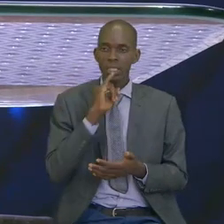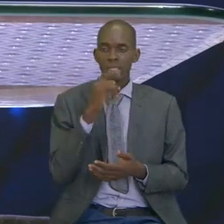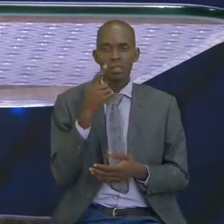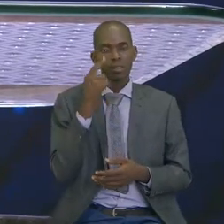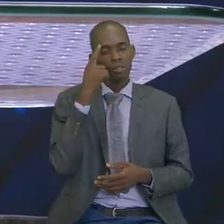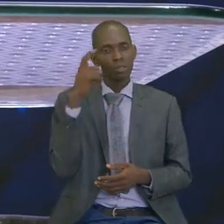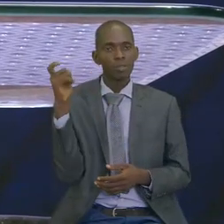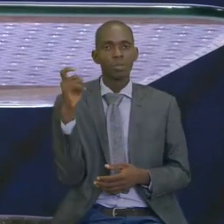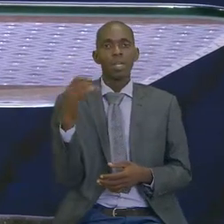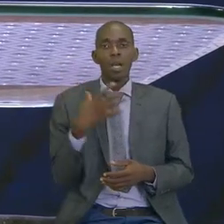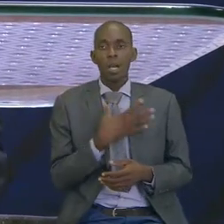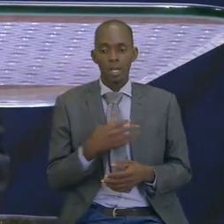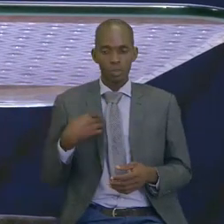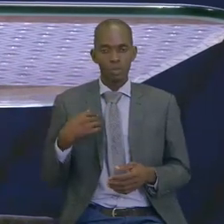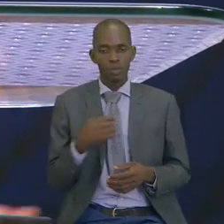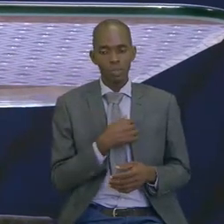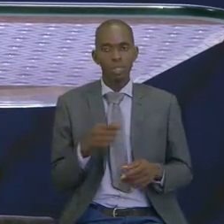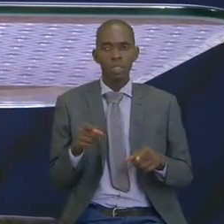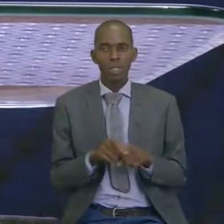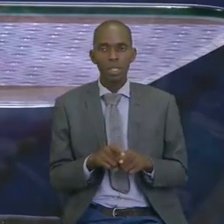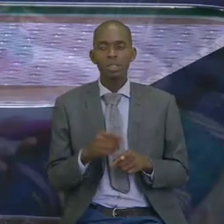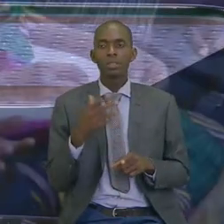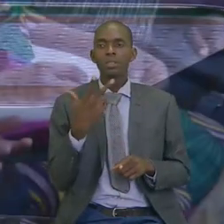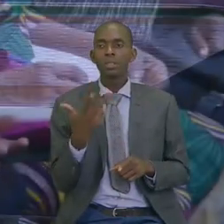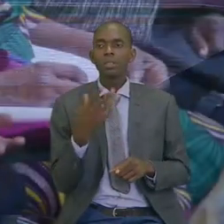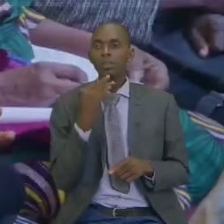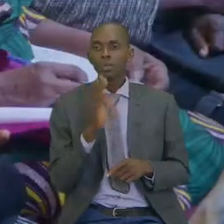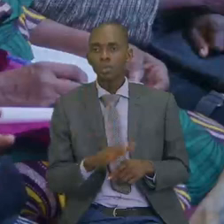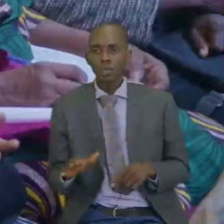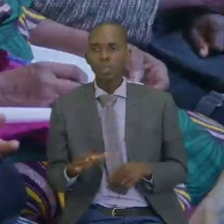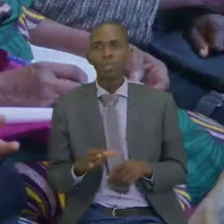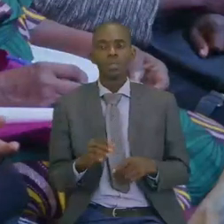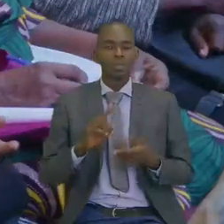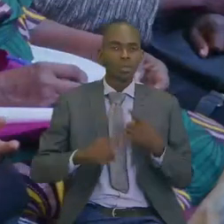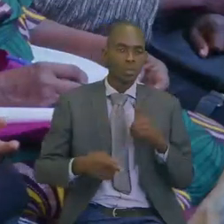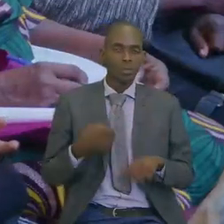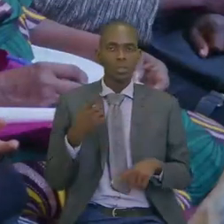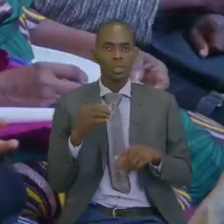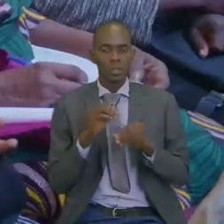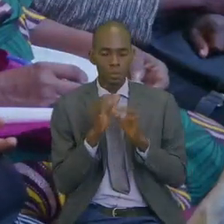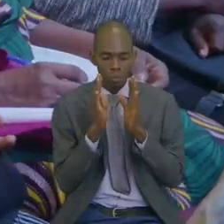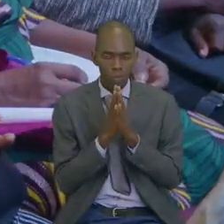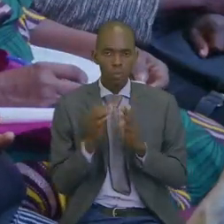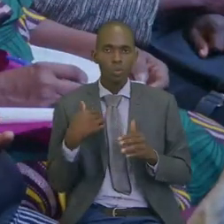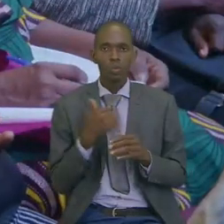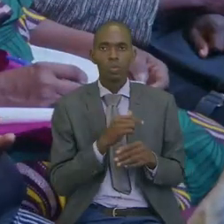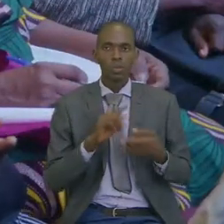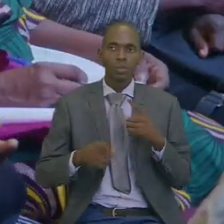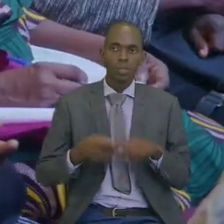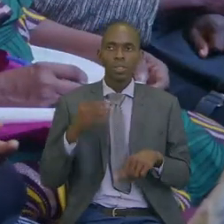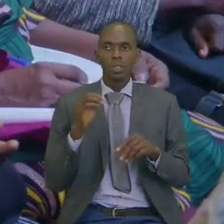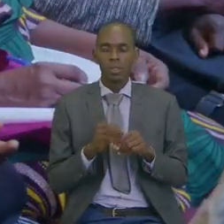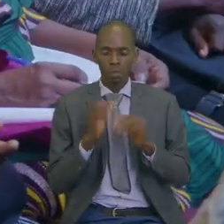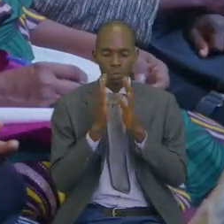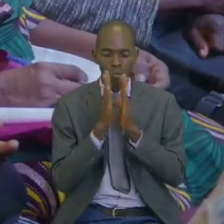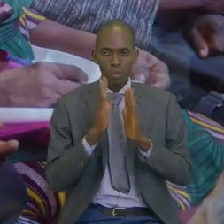And we, that's Daniel, Shadrach, Meshach, and Abednego, we companions in prayer, we partners in prayer, we